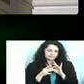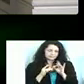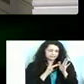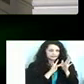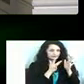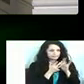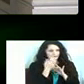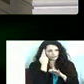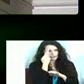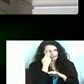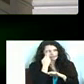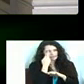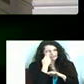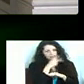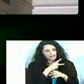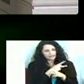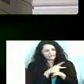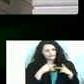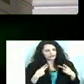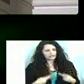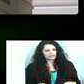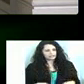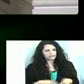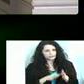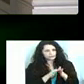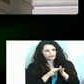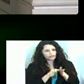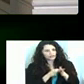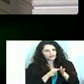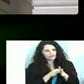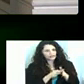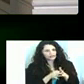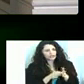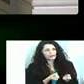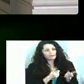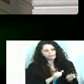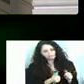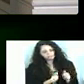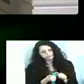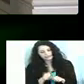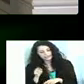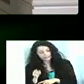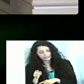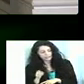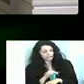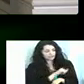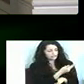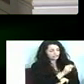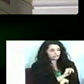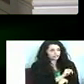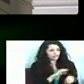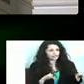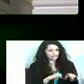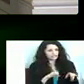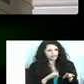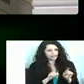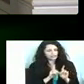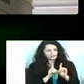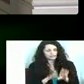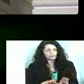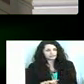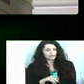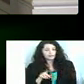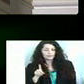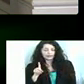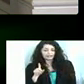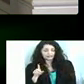Jesus realized that the Pharisees were keeping count of the baptisms that he and John performed, although his disciples, but not Jesus,